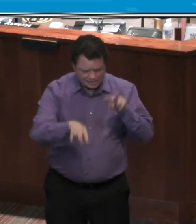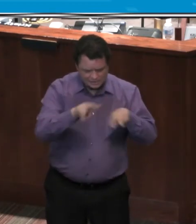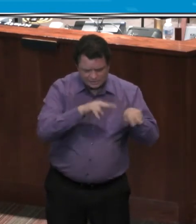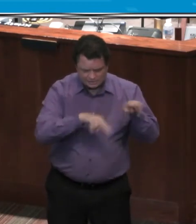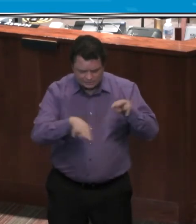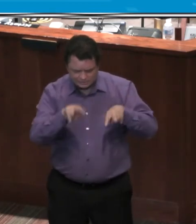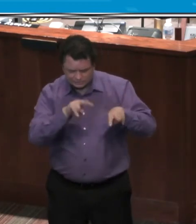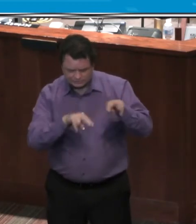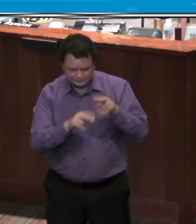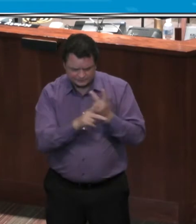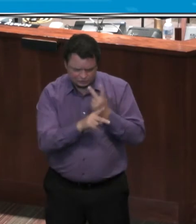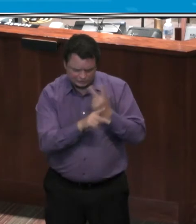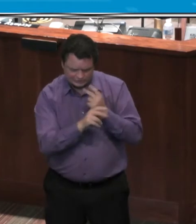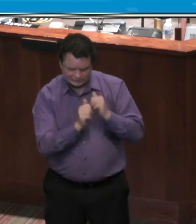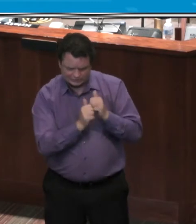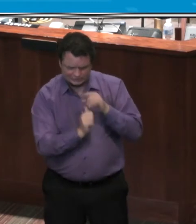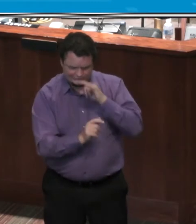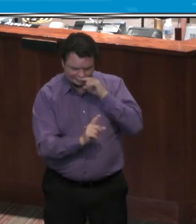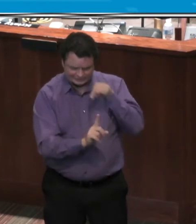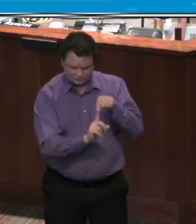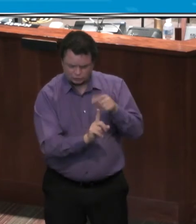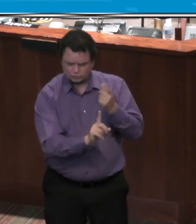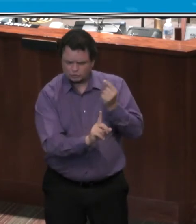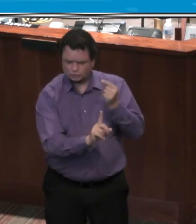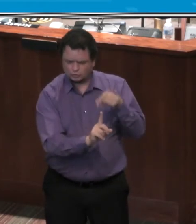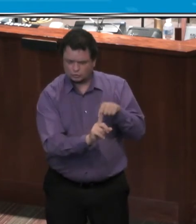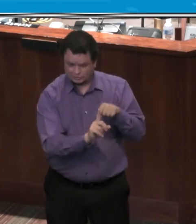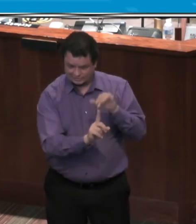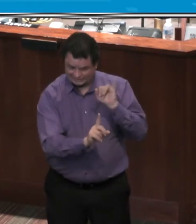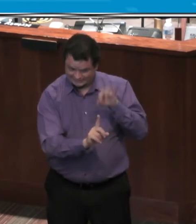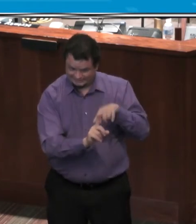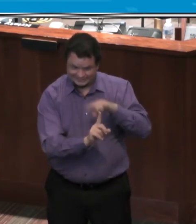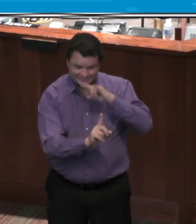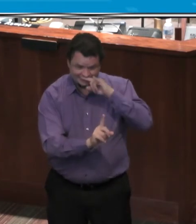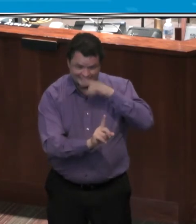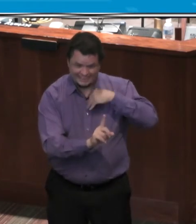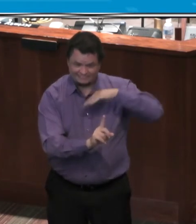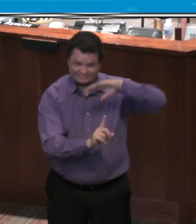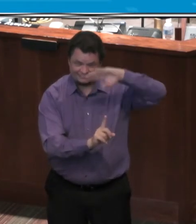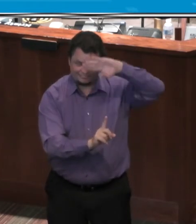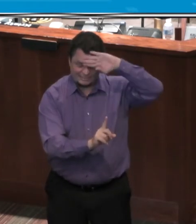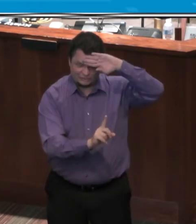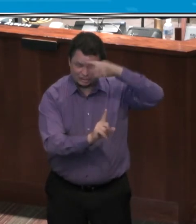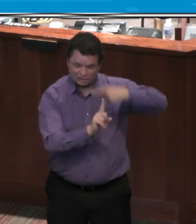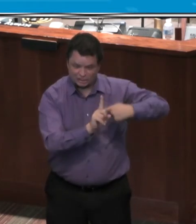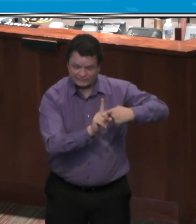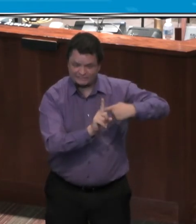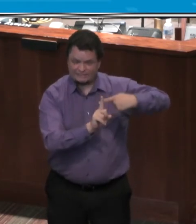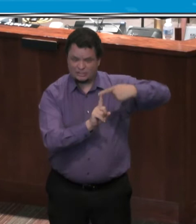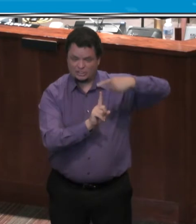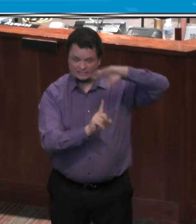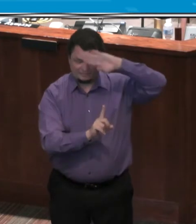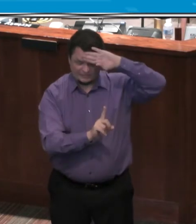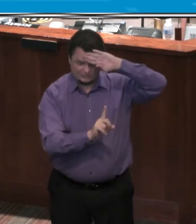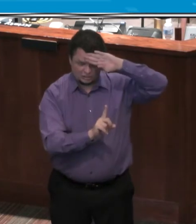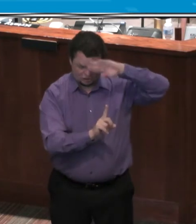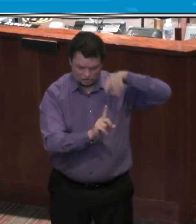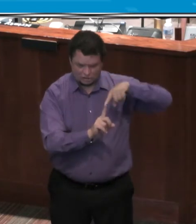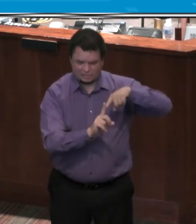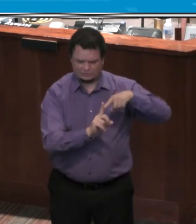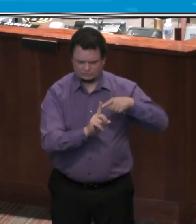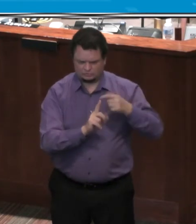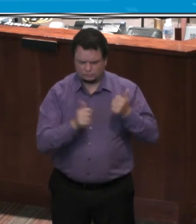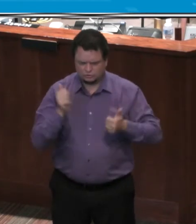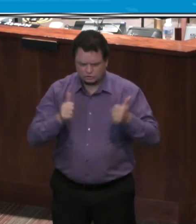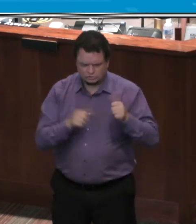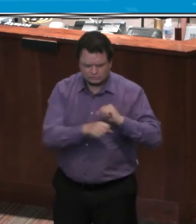only them, but their contacts and their cohort within school. So they do address both. Okay, and we're sharing this with parents and community leaders,